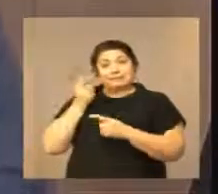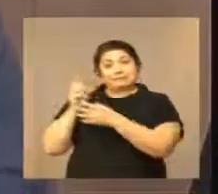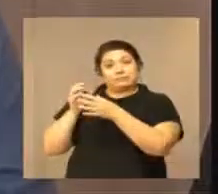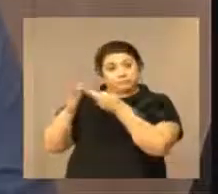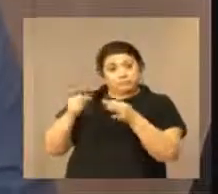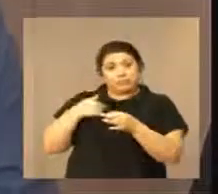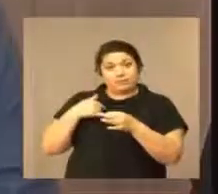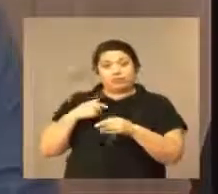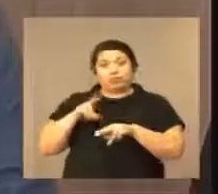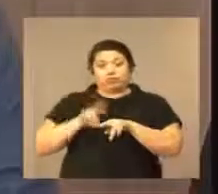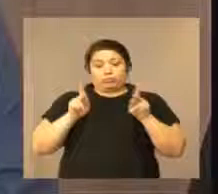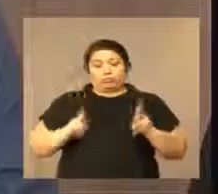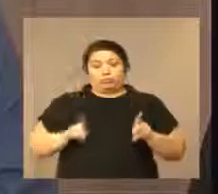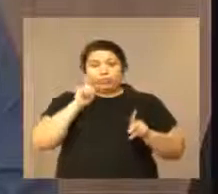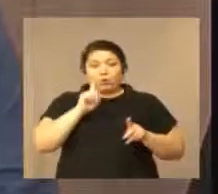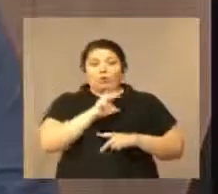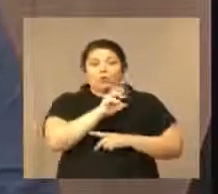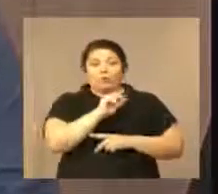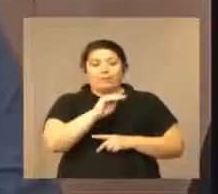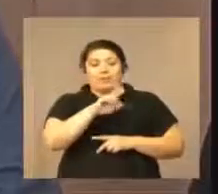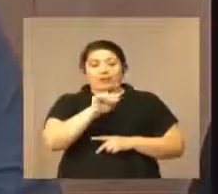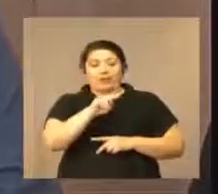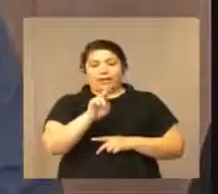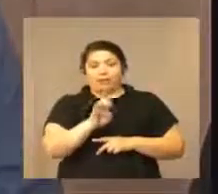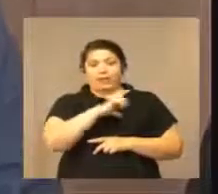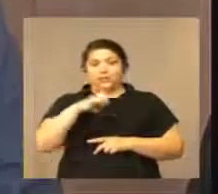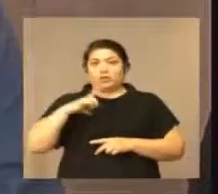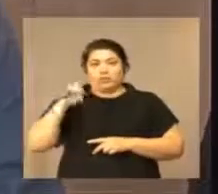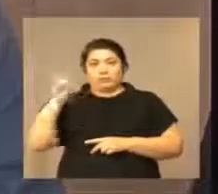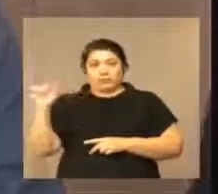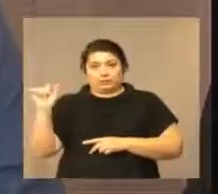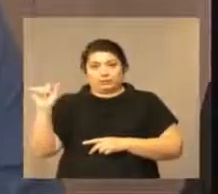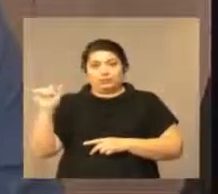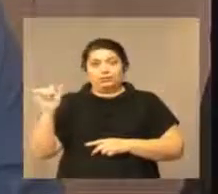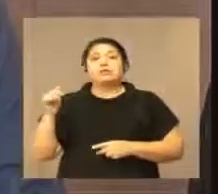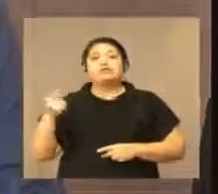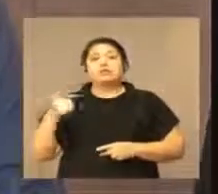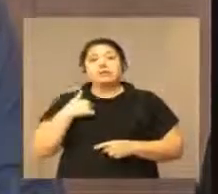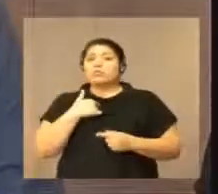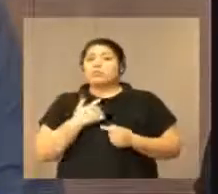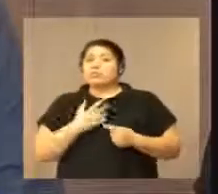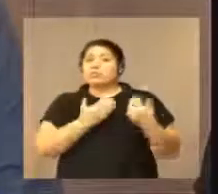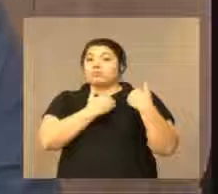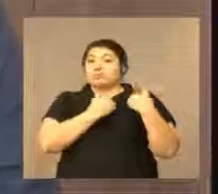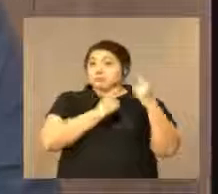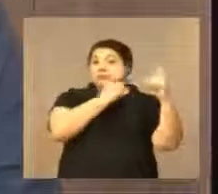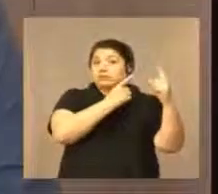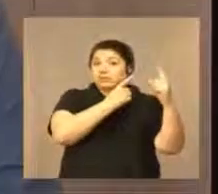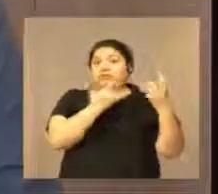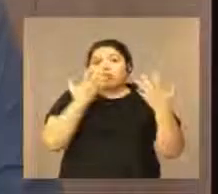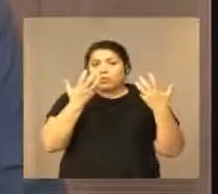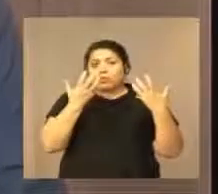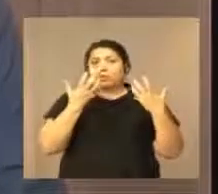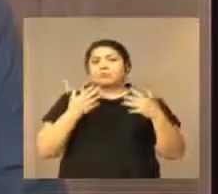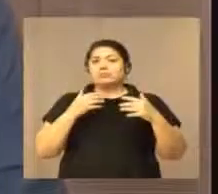the Wabanaki Council on Disability. Our mandate is to advance the economic, social,